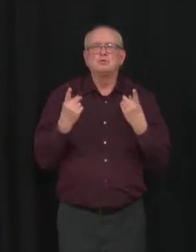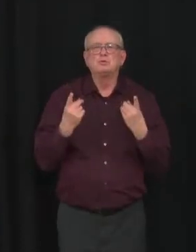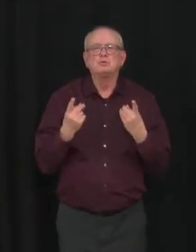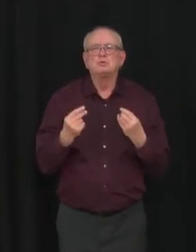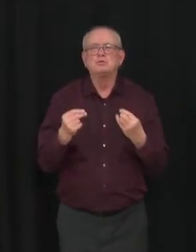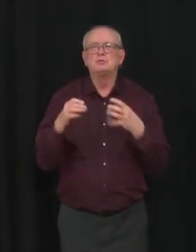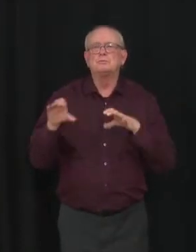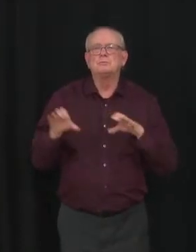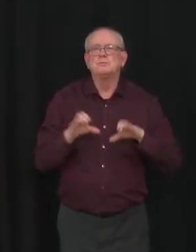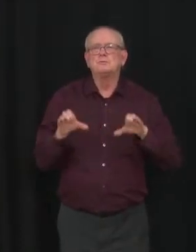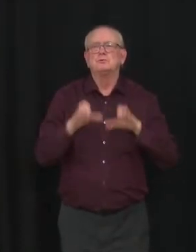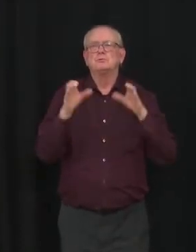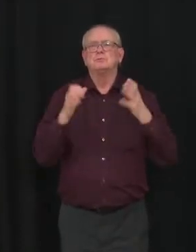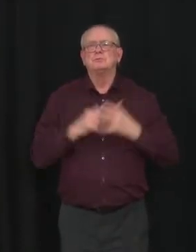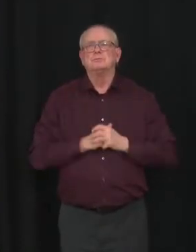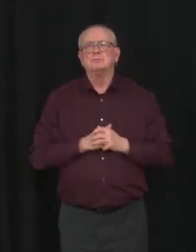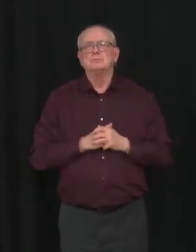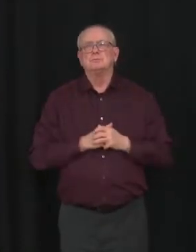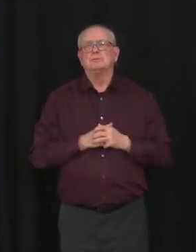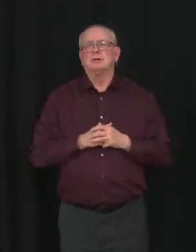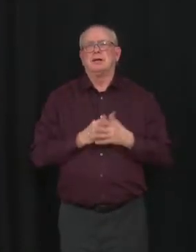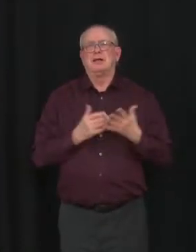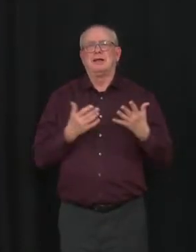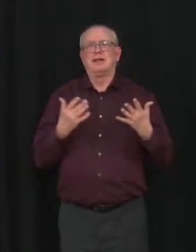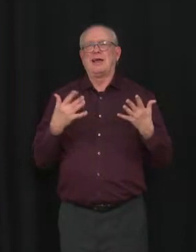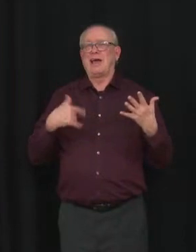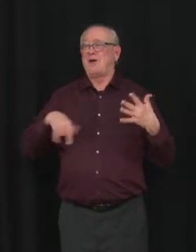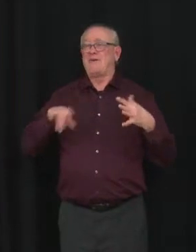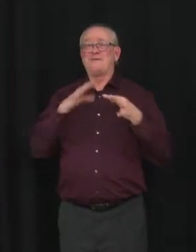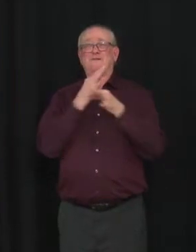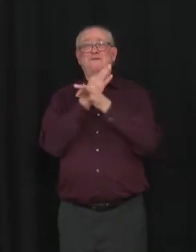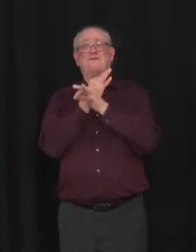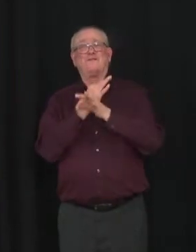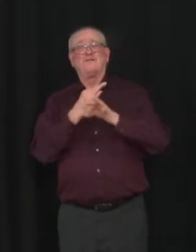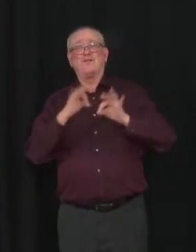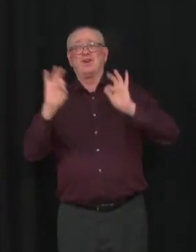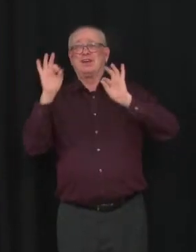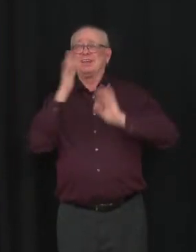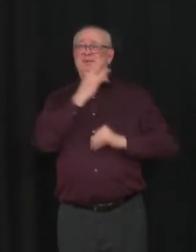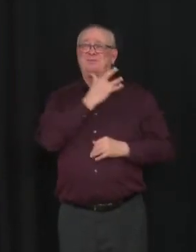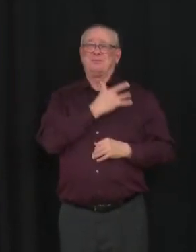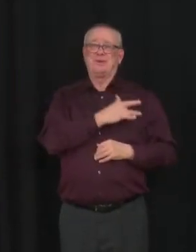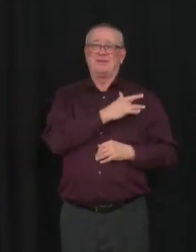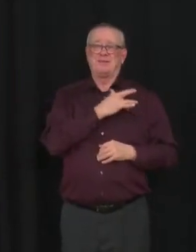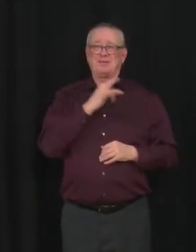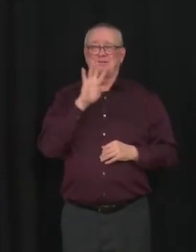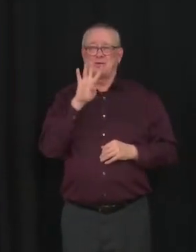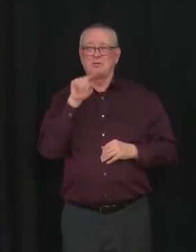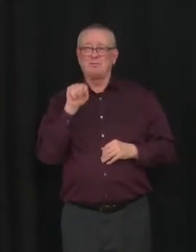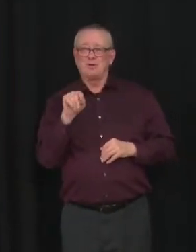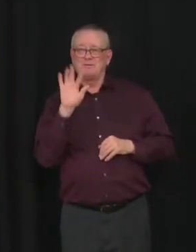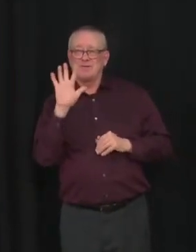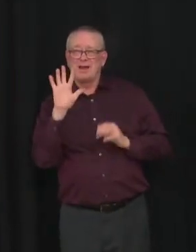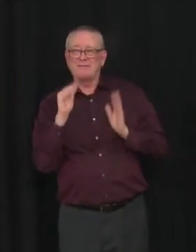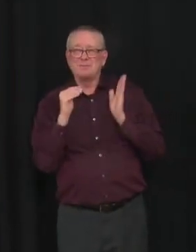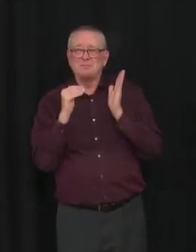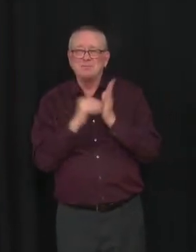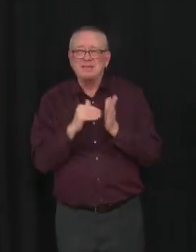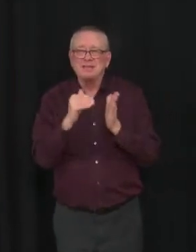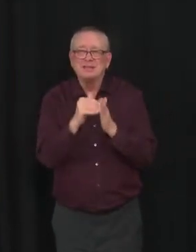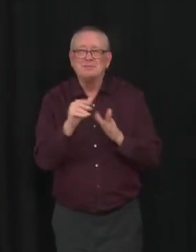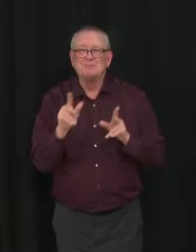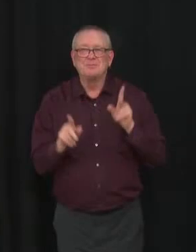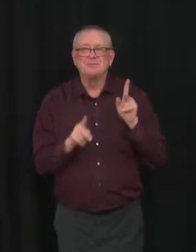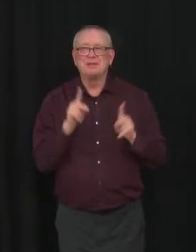times, in a free society of 4.5 million people, where we do not and will not have a police officer on every street